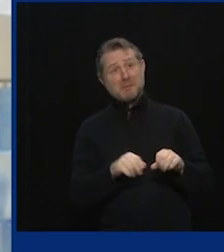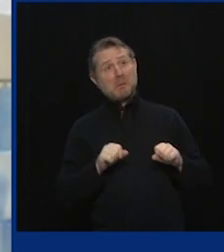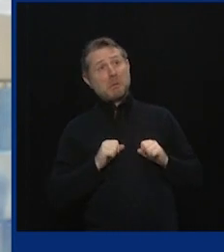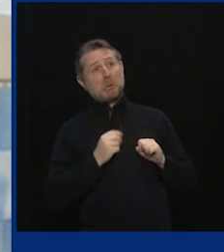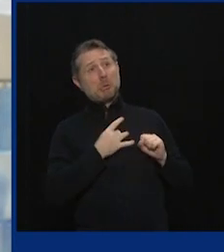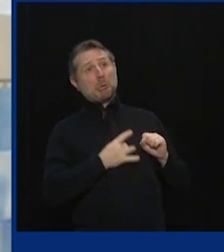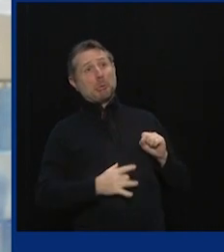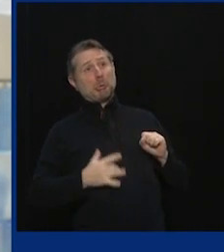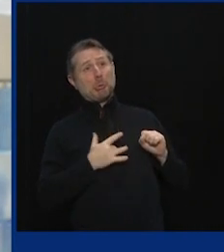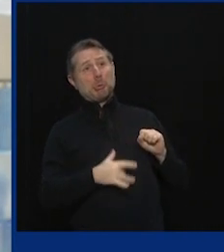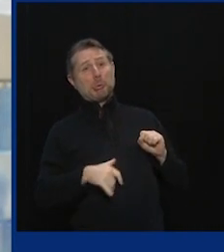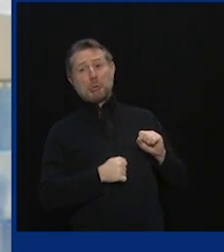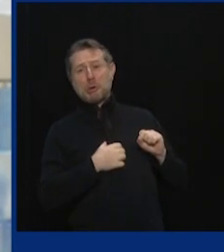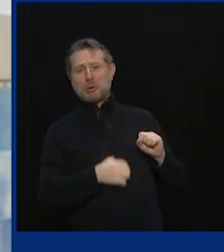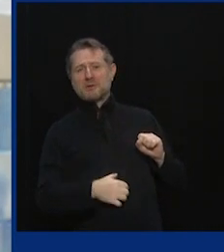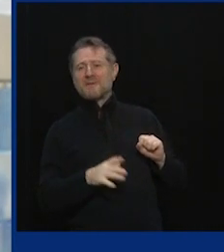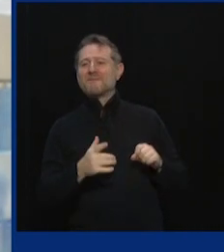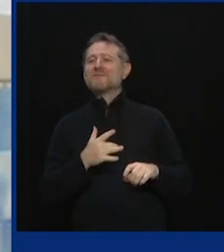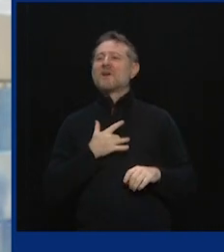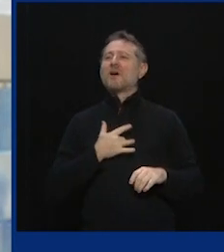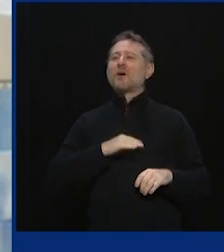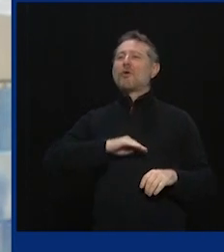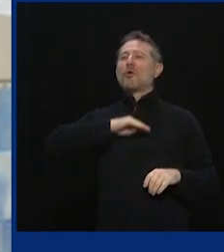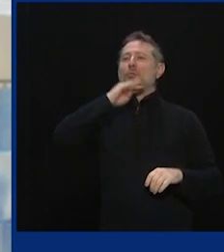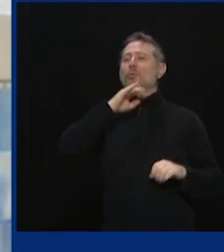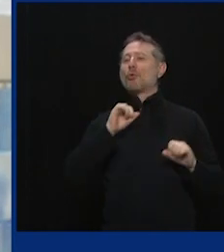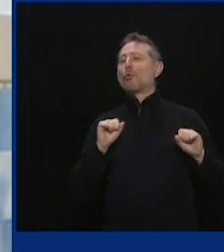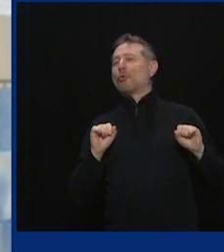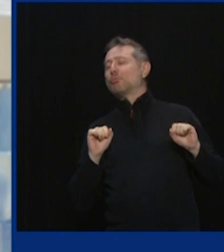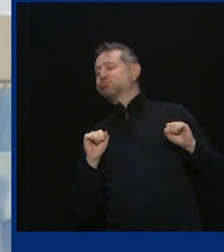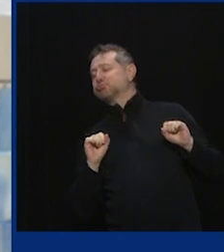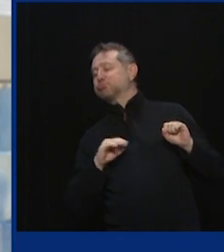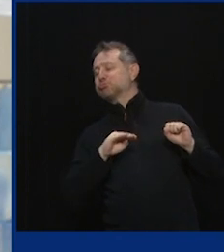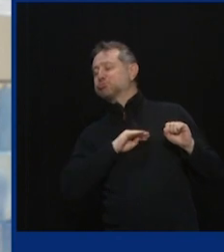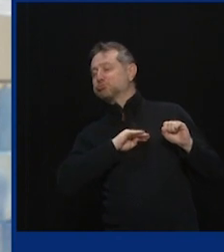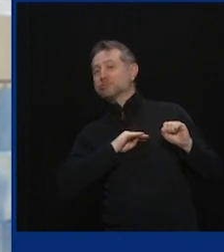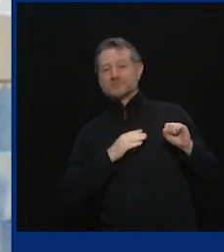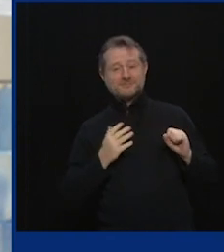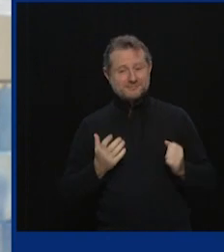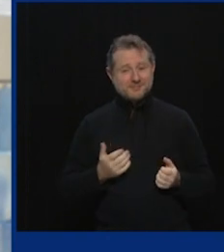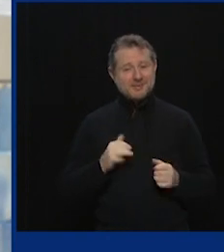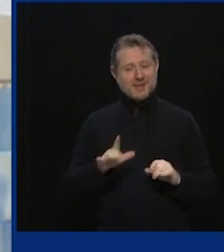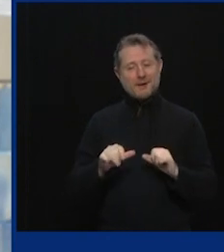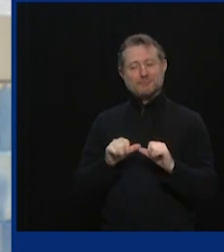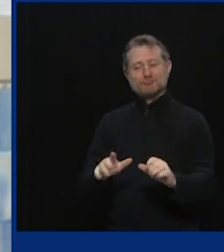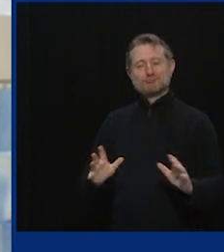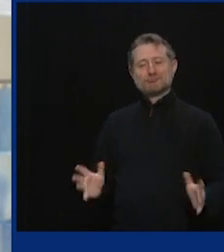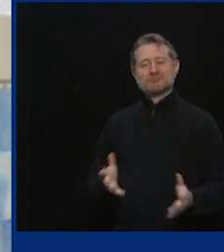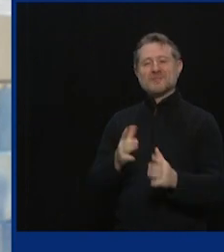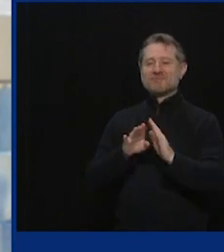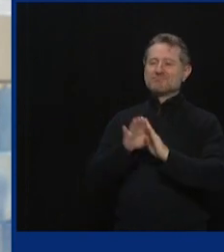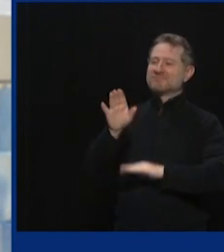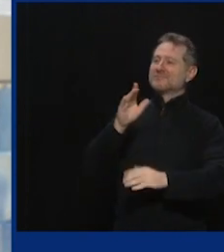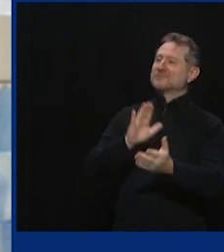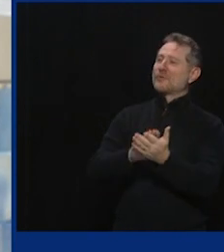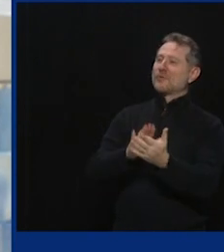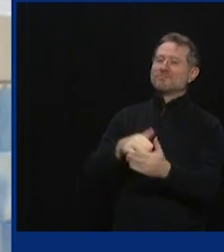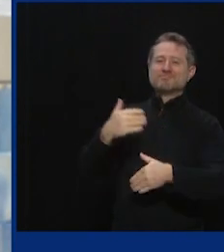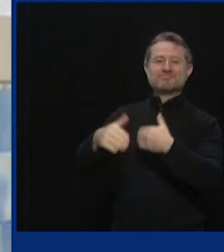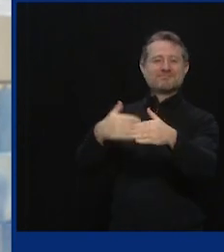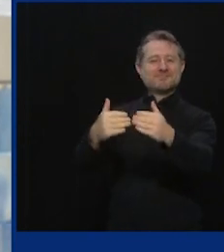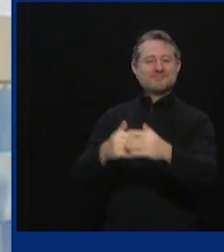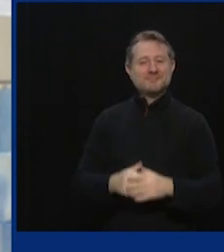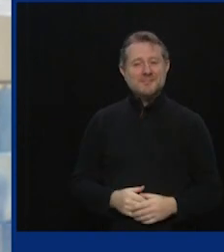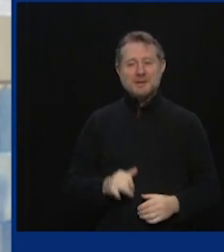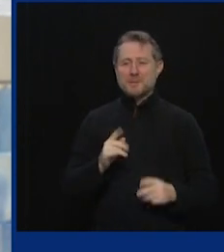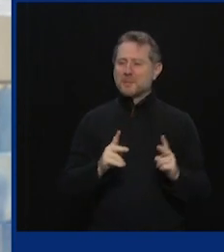with a full sense that they have been nourished and they have the ability to continue and do well in school, and people can just have a good,